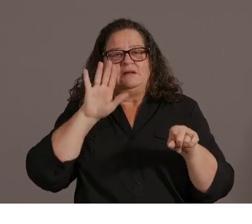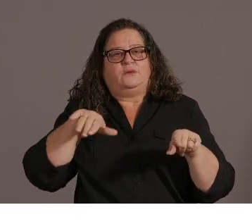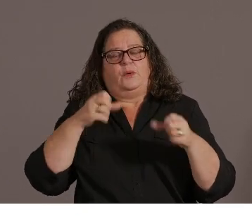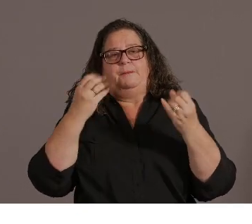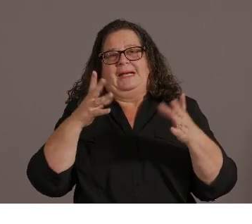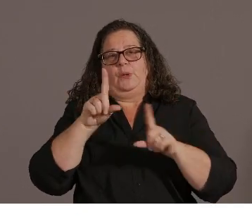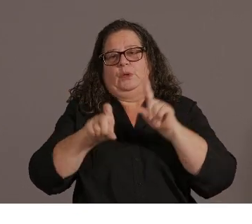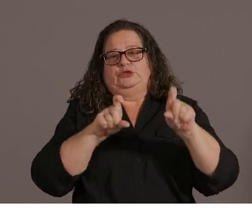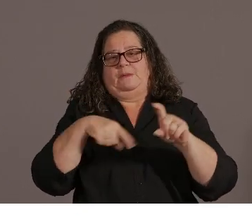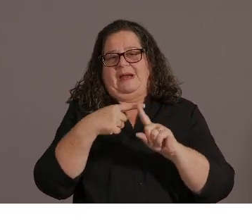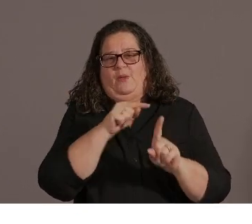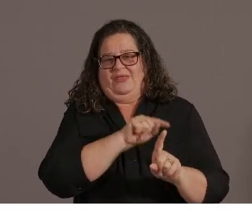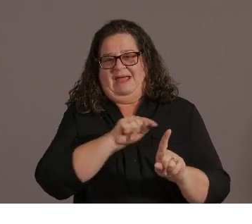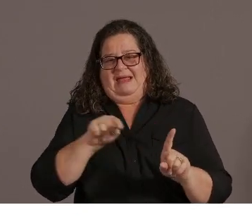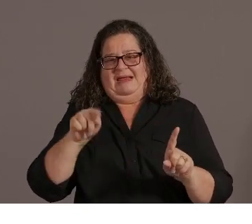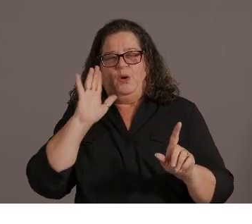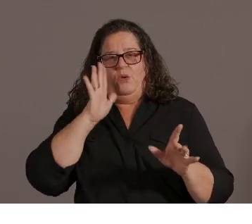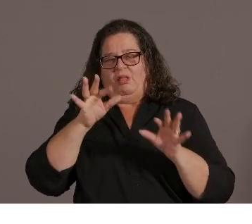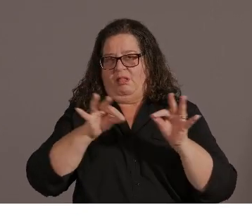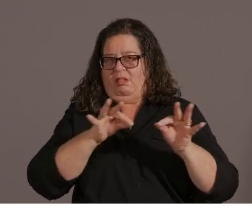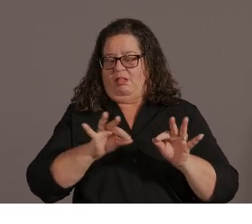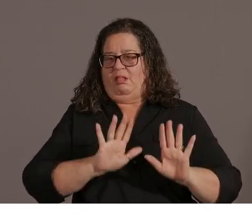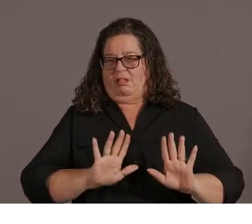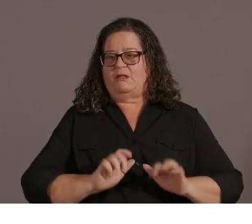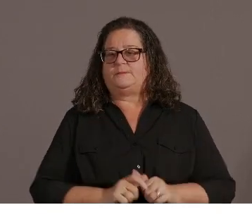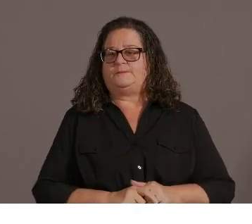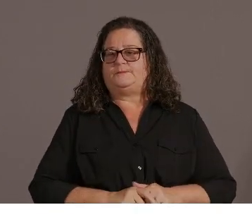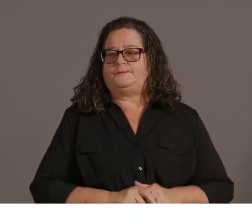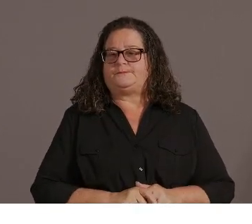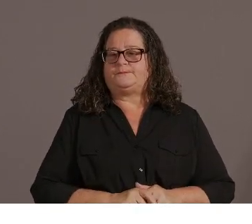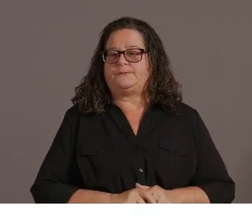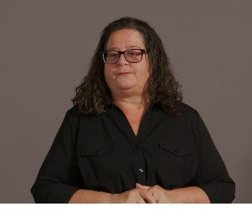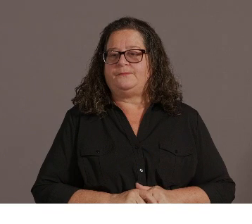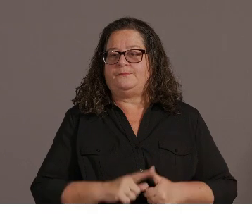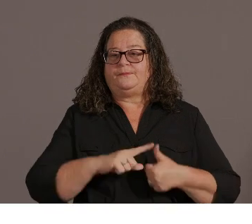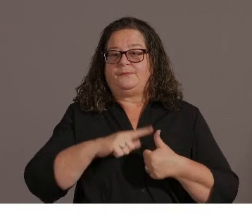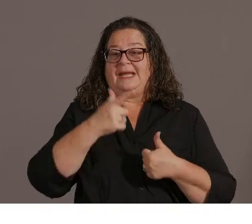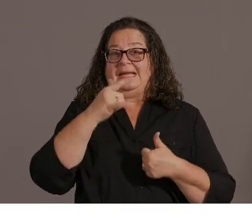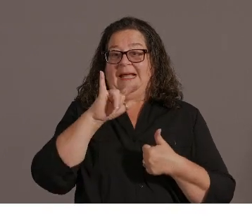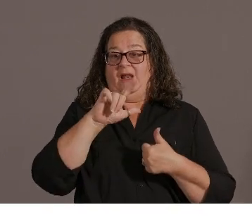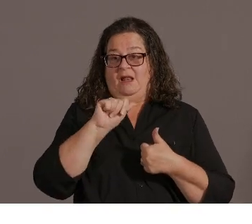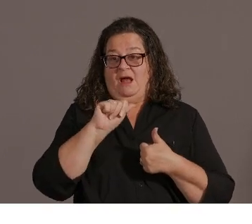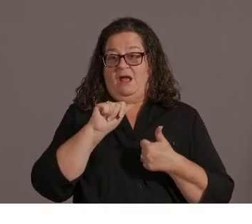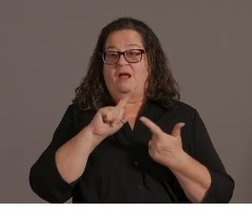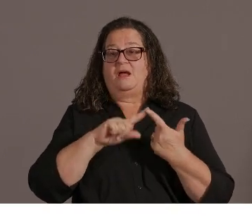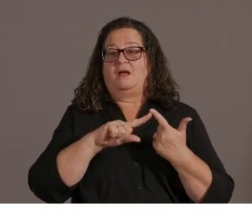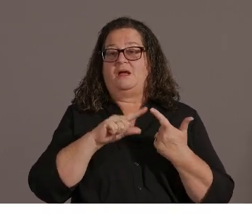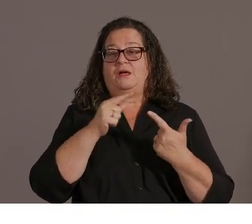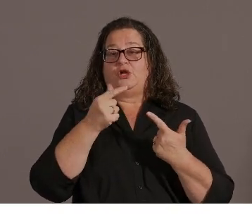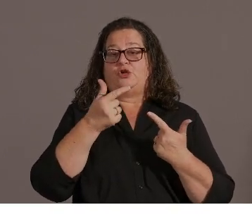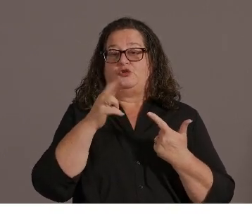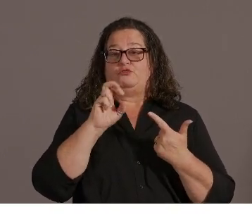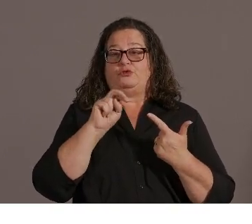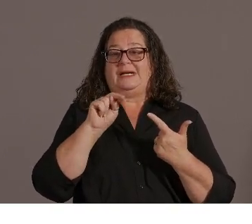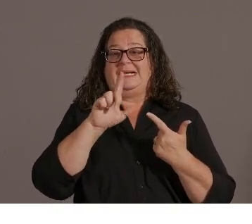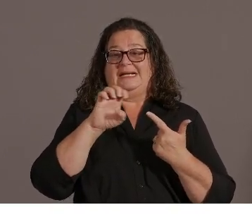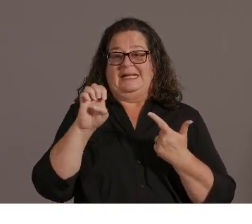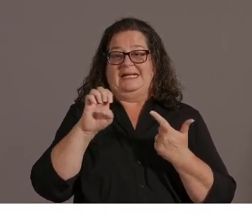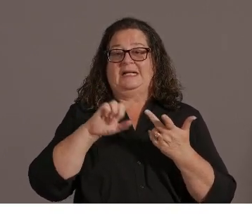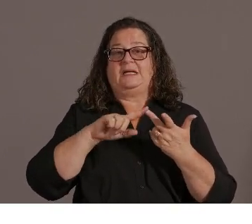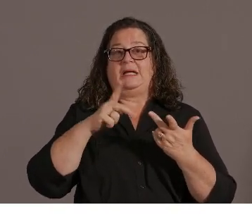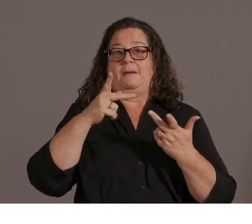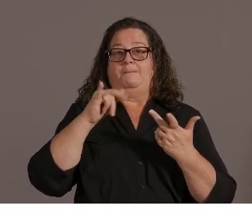moved forward. Gila, Greenlee, and Pinal are all offering to 16 and above. The majority of the counties are